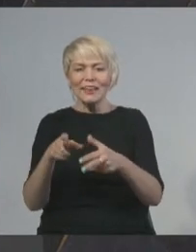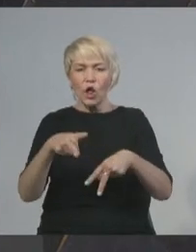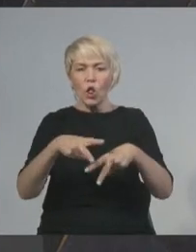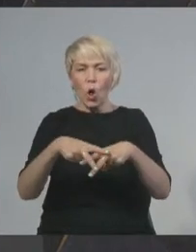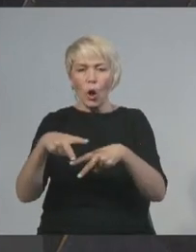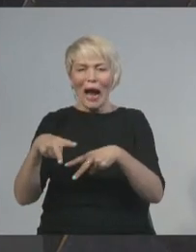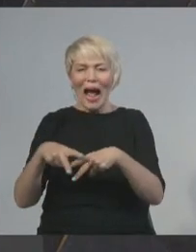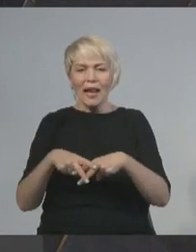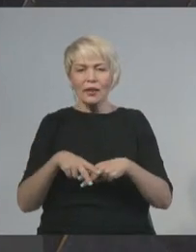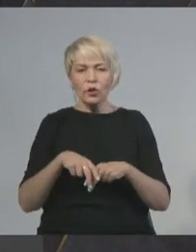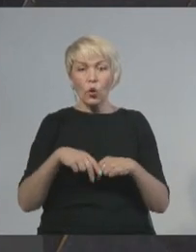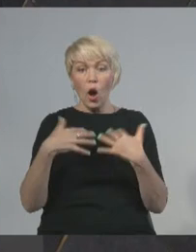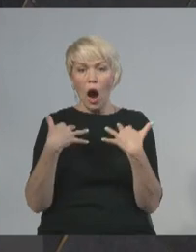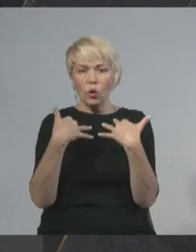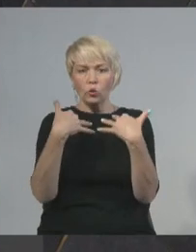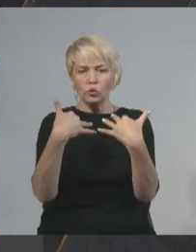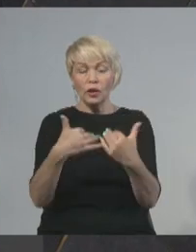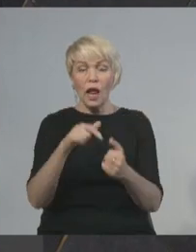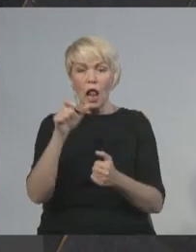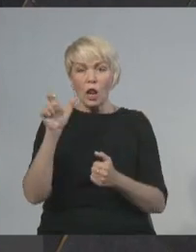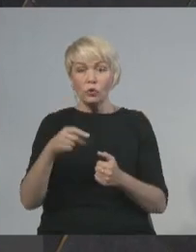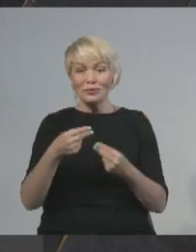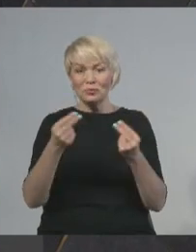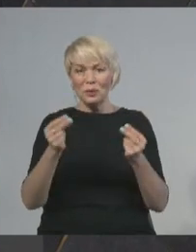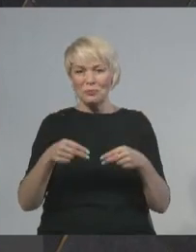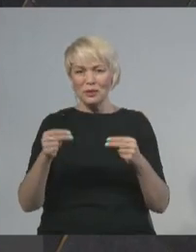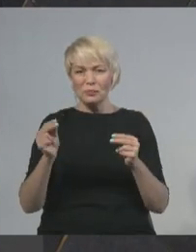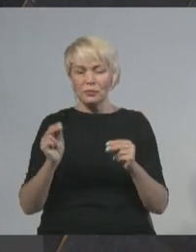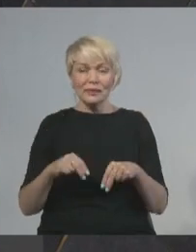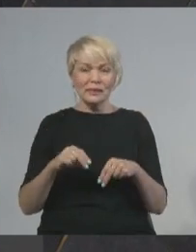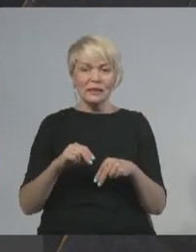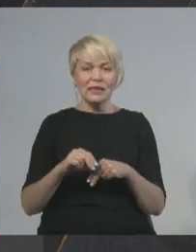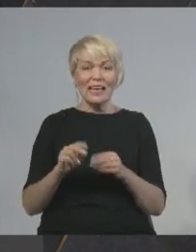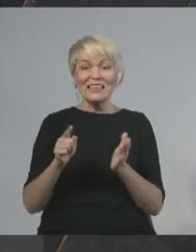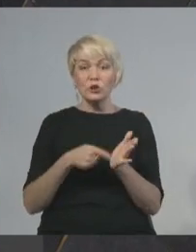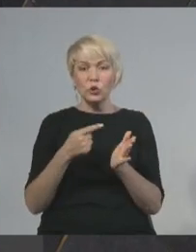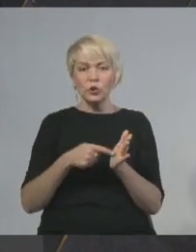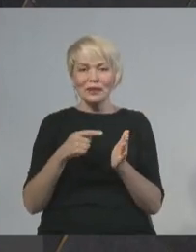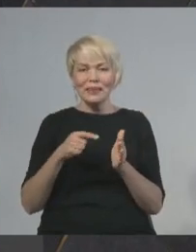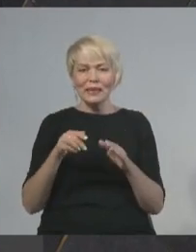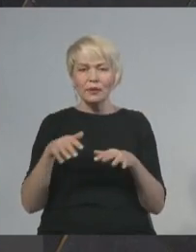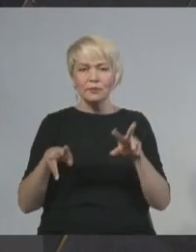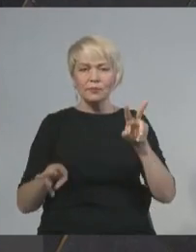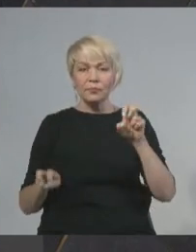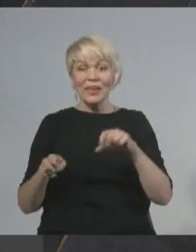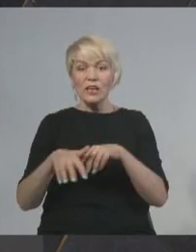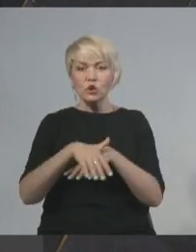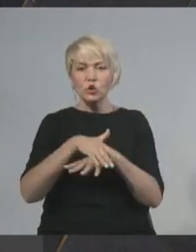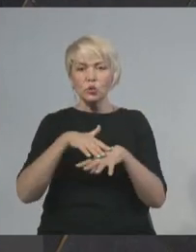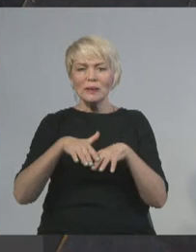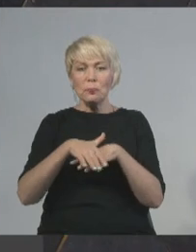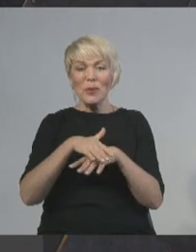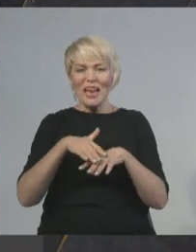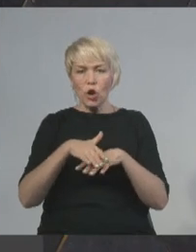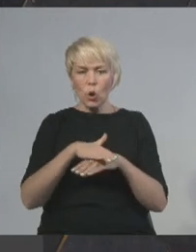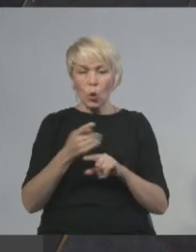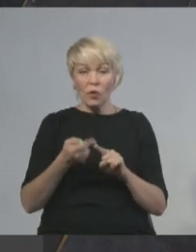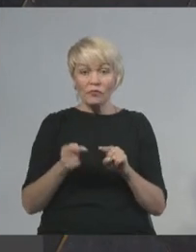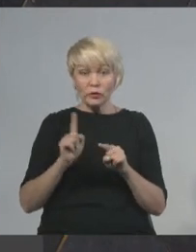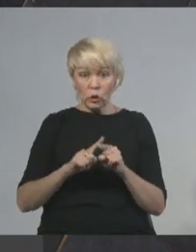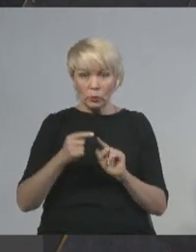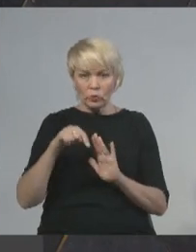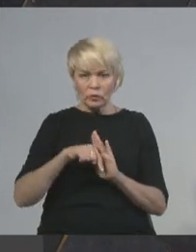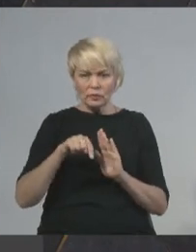the you know the local audience which were subscribers of the to the pages of the